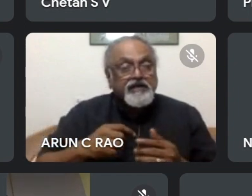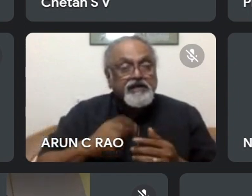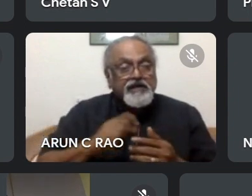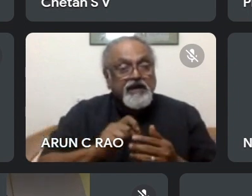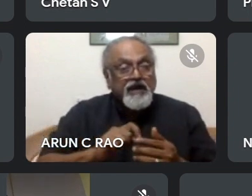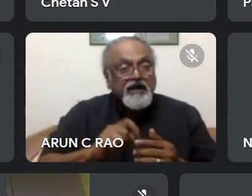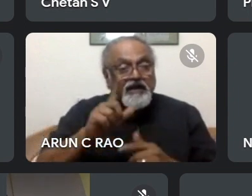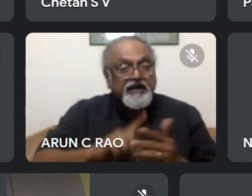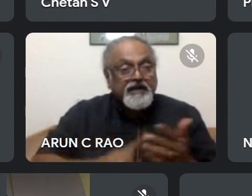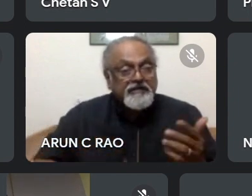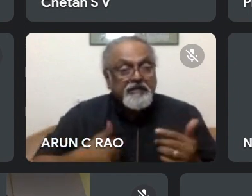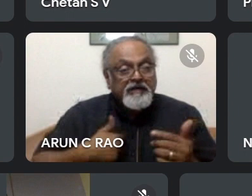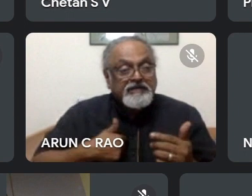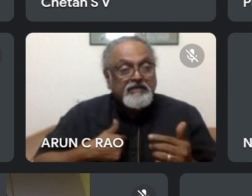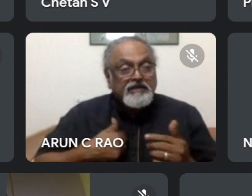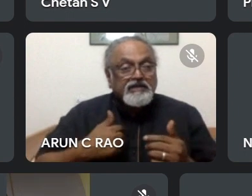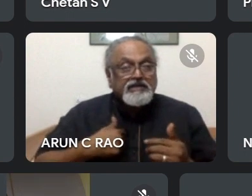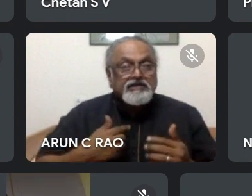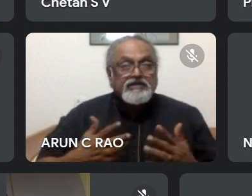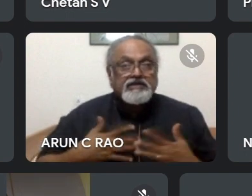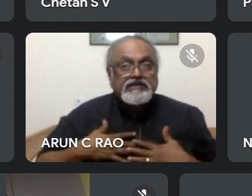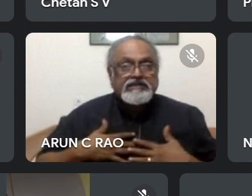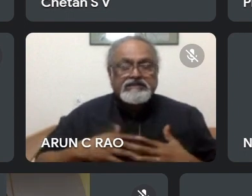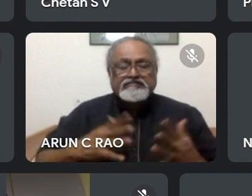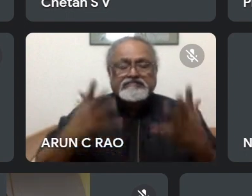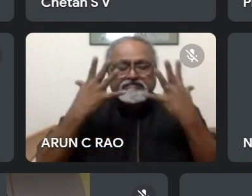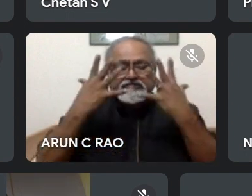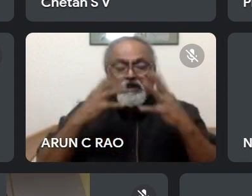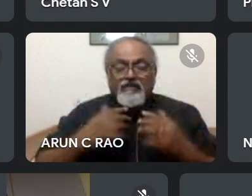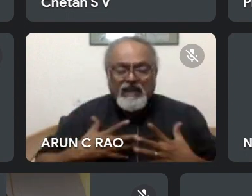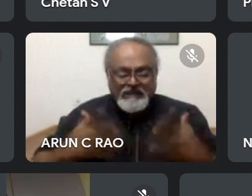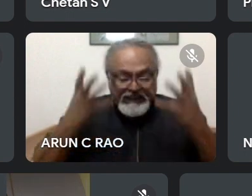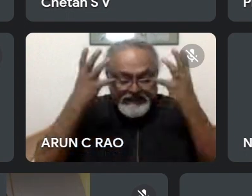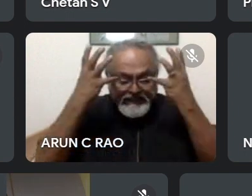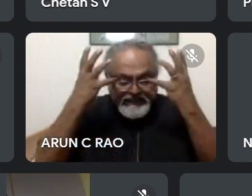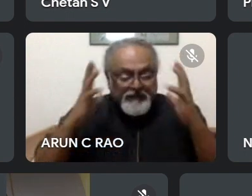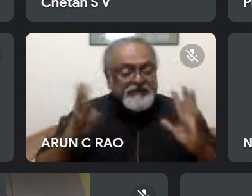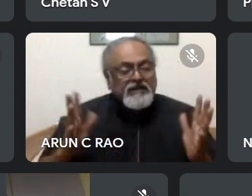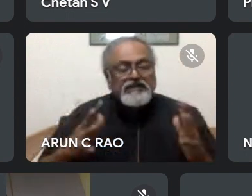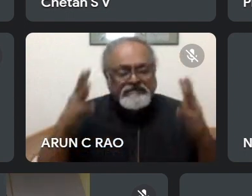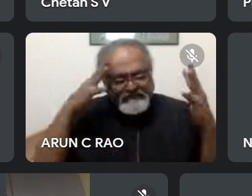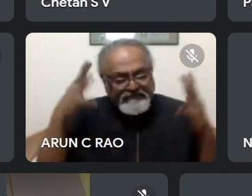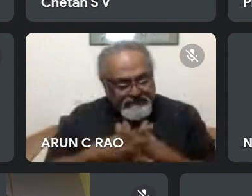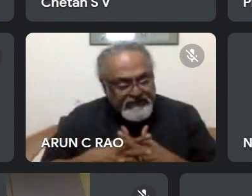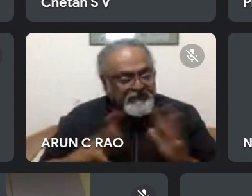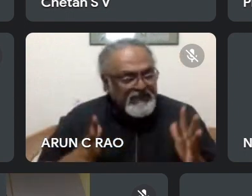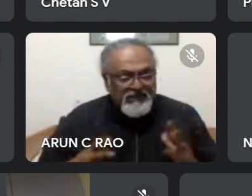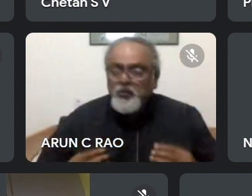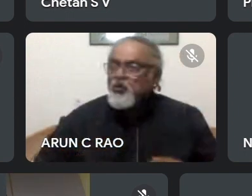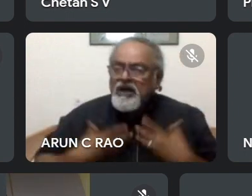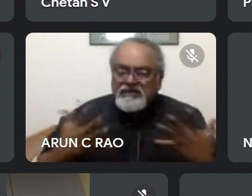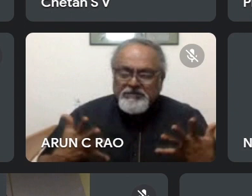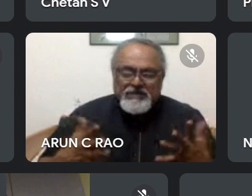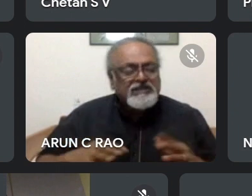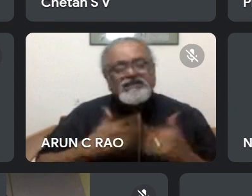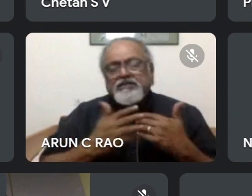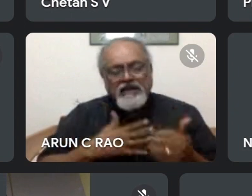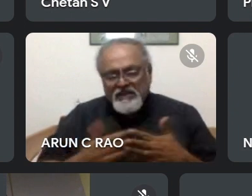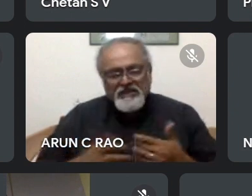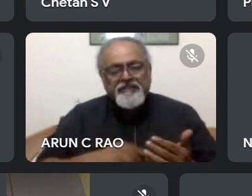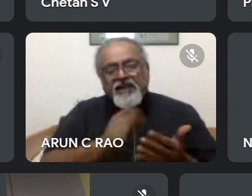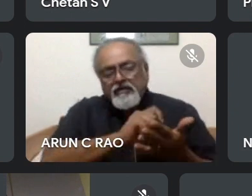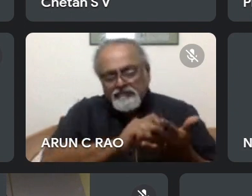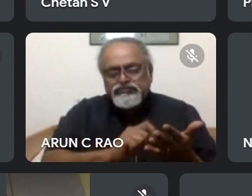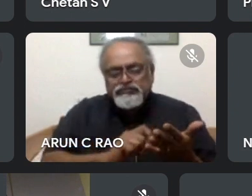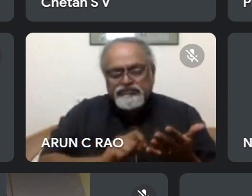what, it's okay. It's fine. You're frustrated. It's fine. You're not happy with something. It's okay. It's in the end, you're just